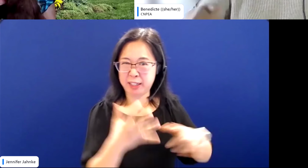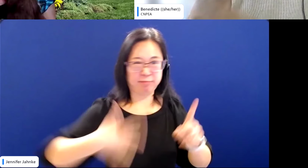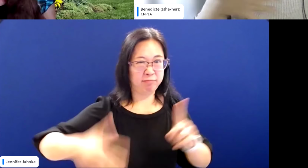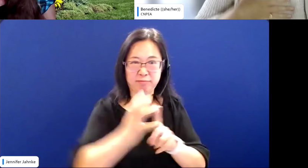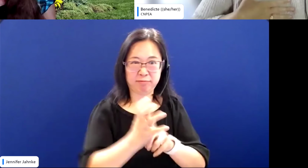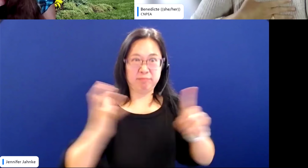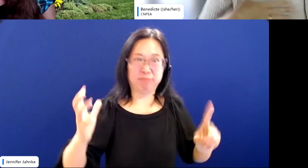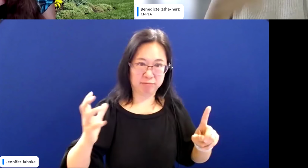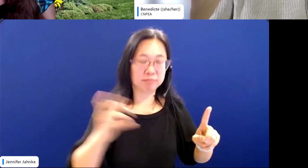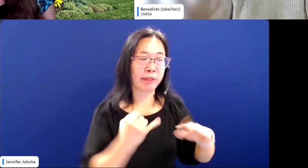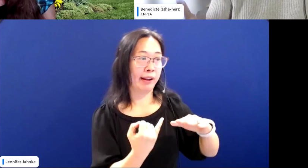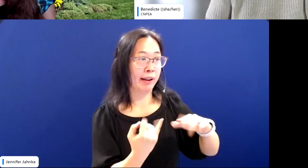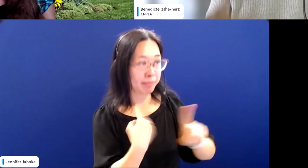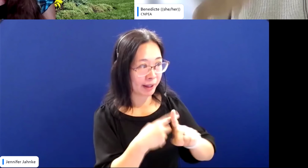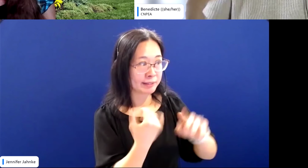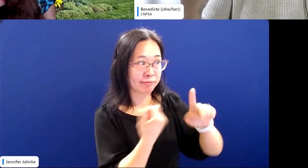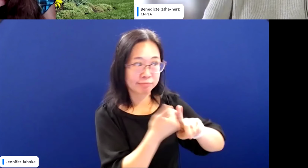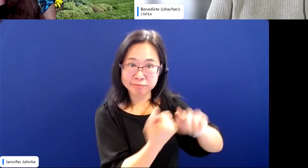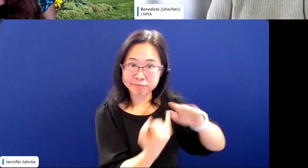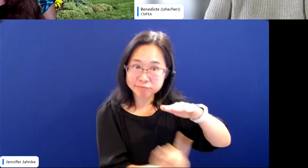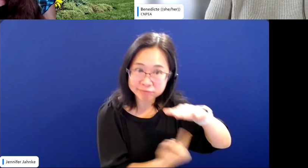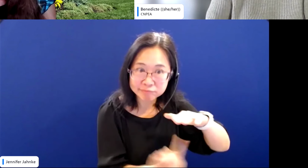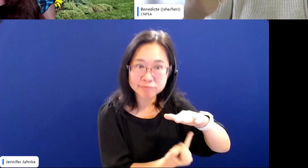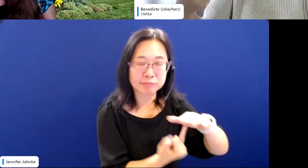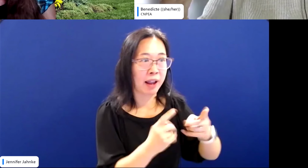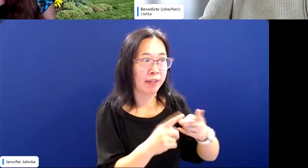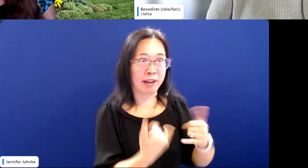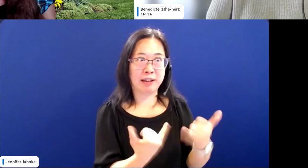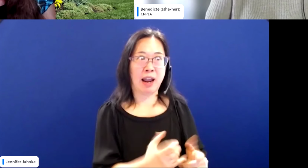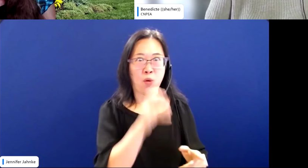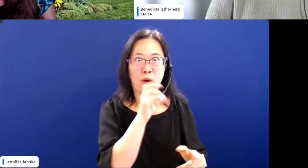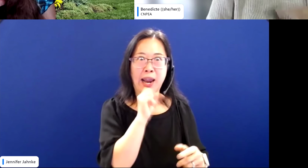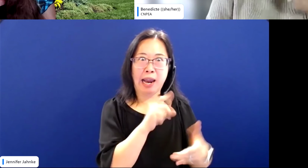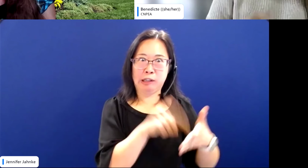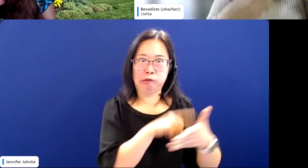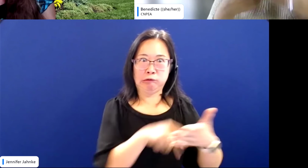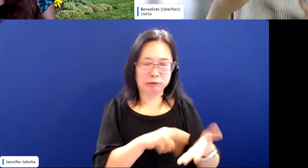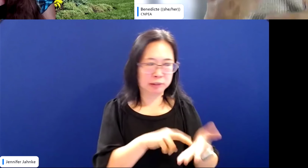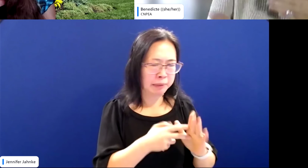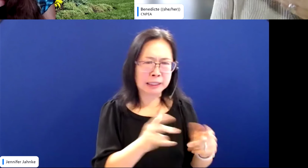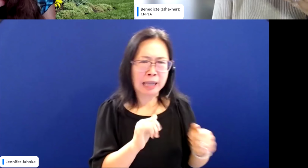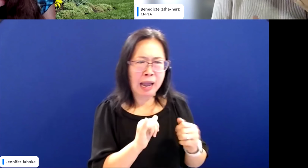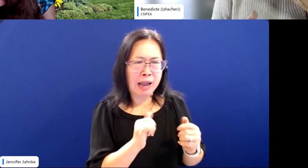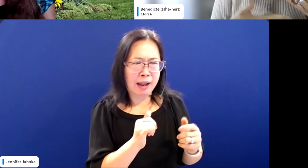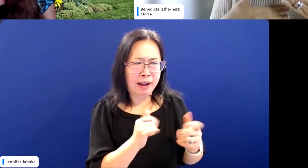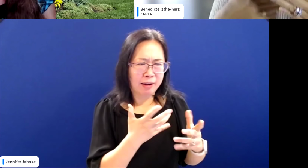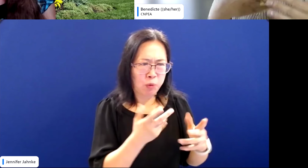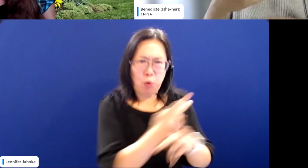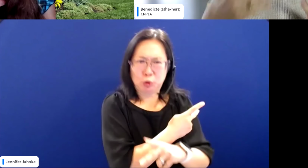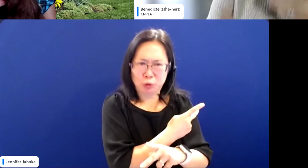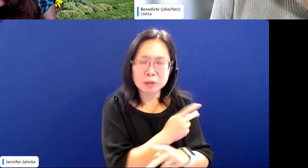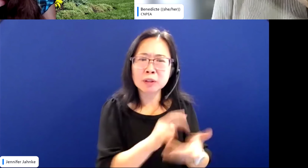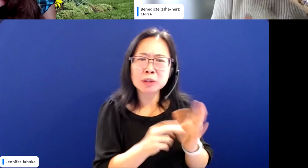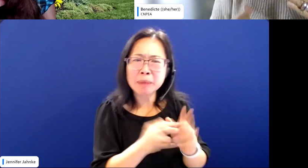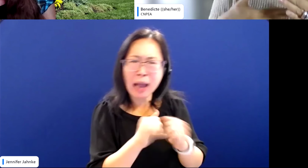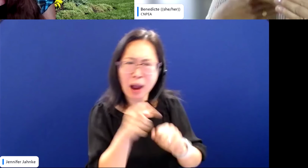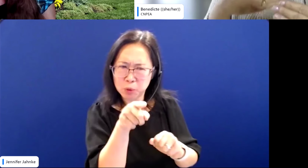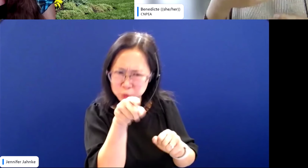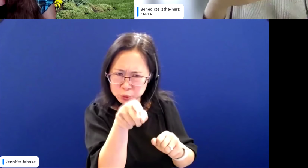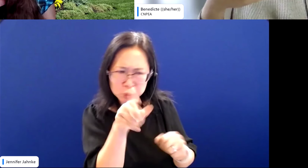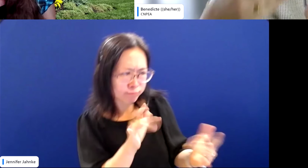you, or self-inflicted or otherwise makes you feel even more isolated, how do you reach these people? This sort of, how do you recruit participants to kind of break that